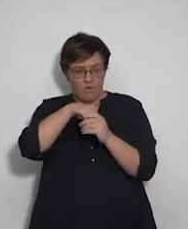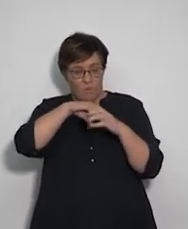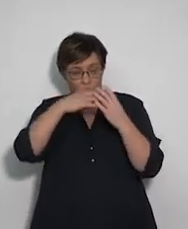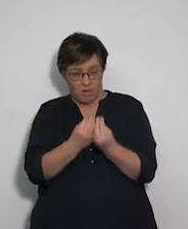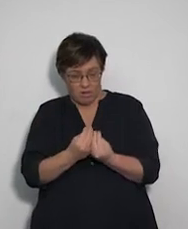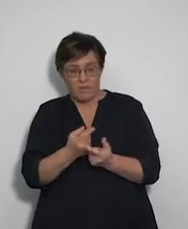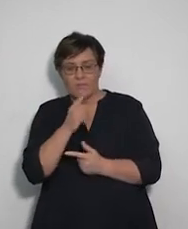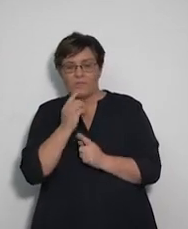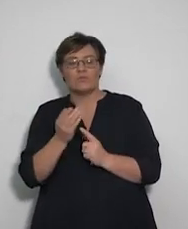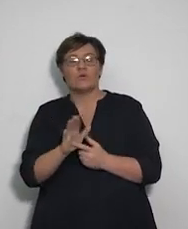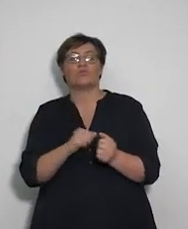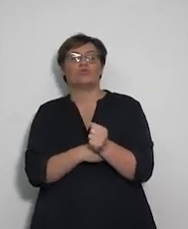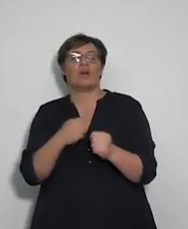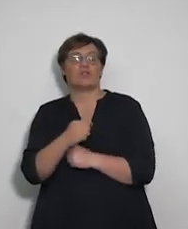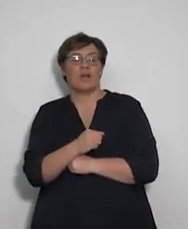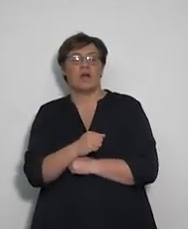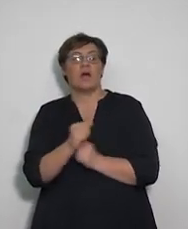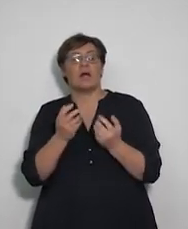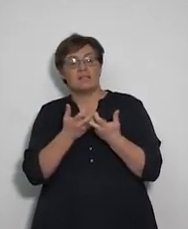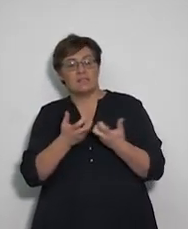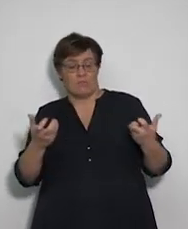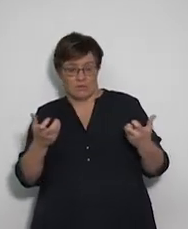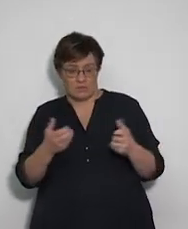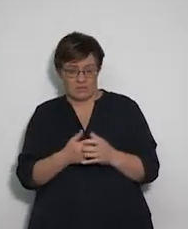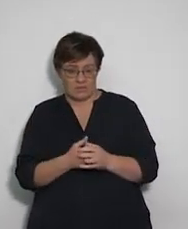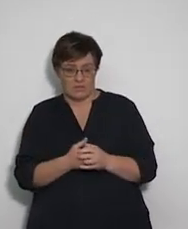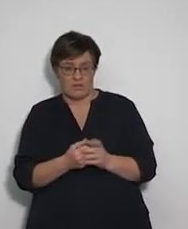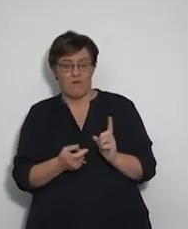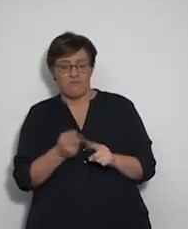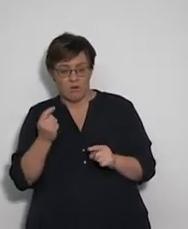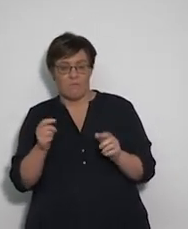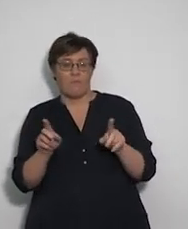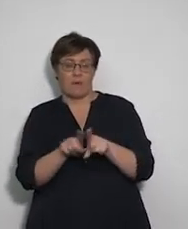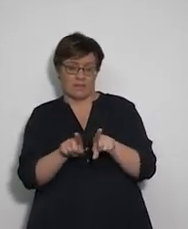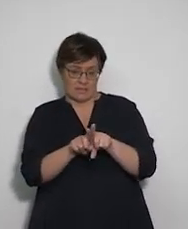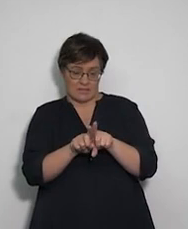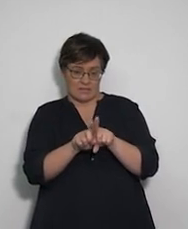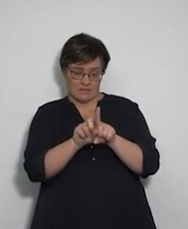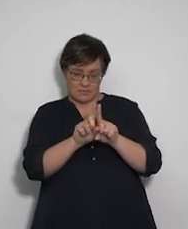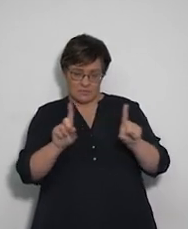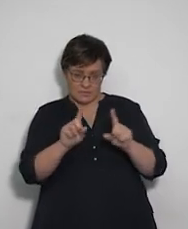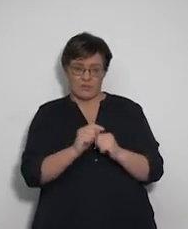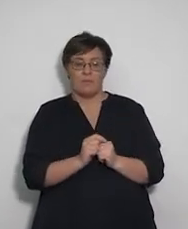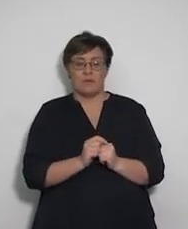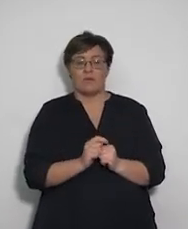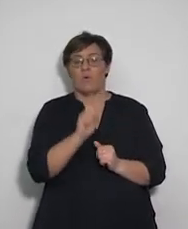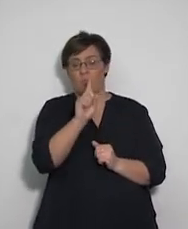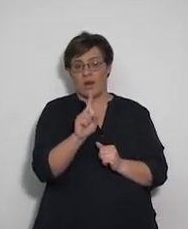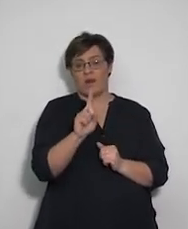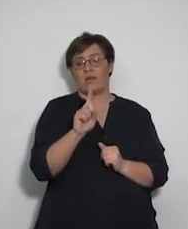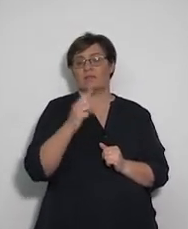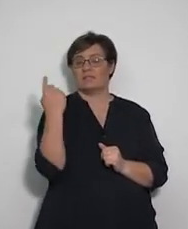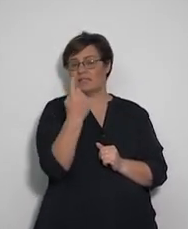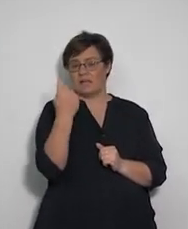of that, and clearly that points to a structure which is separated out from its partner or pair, and that would be one